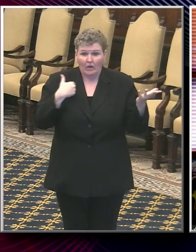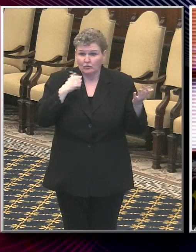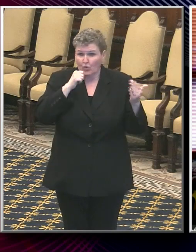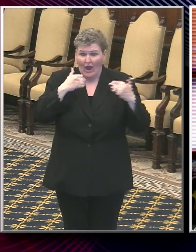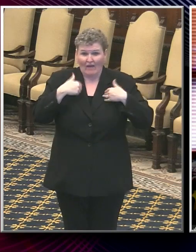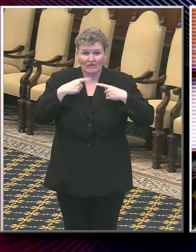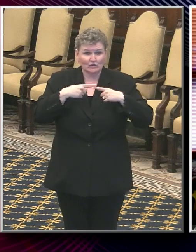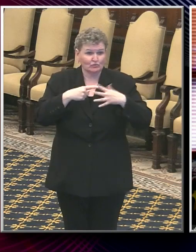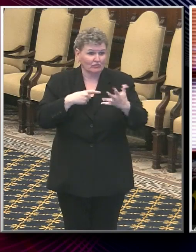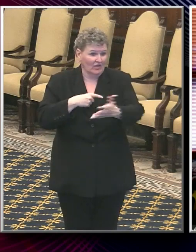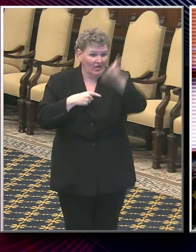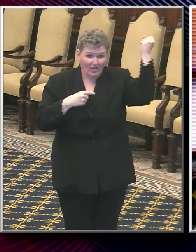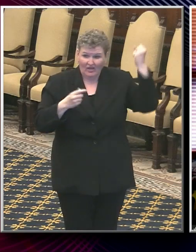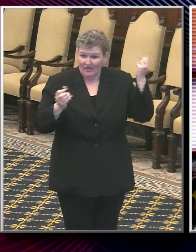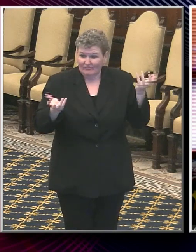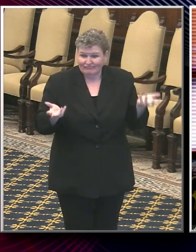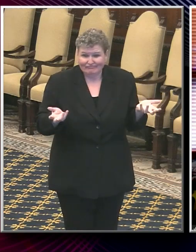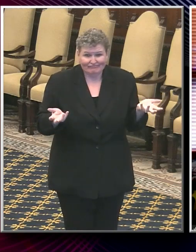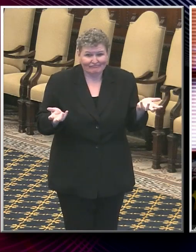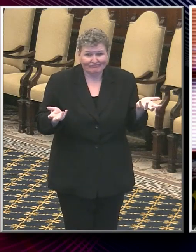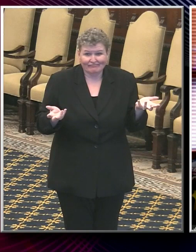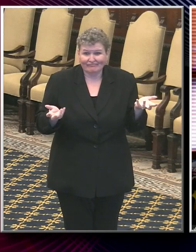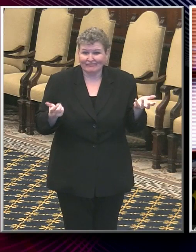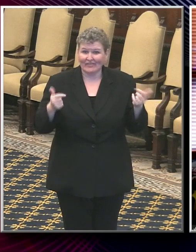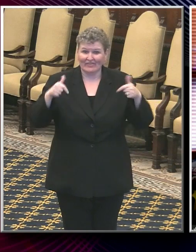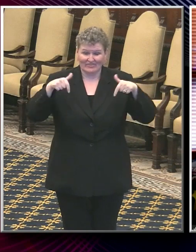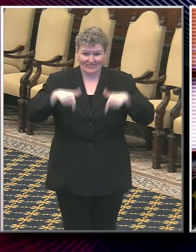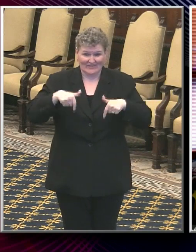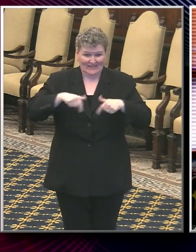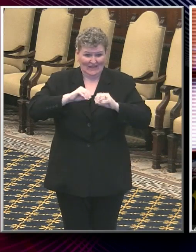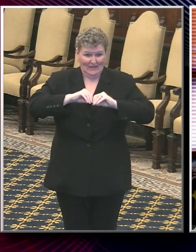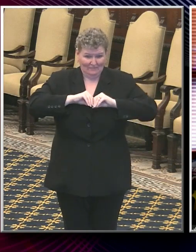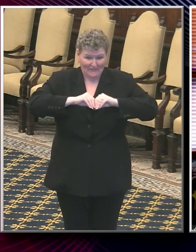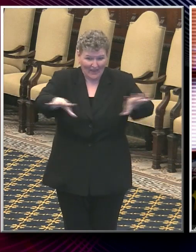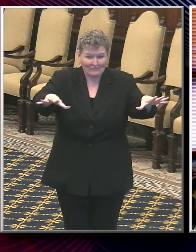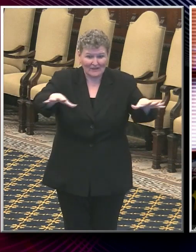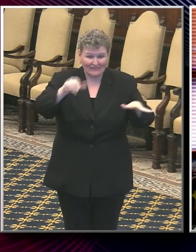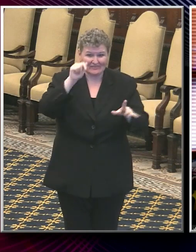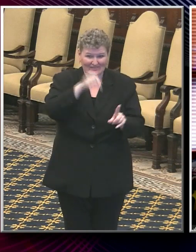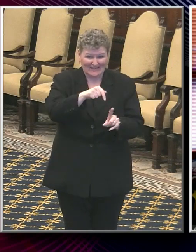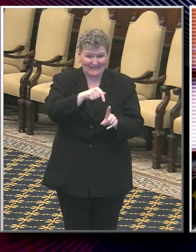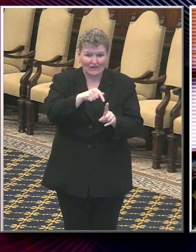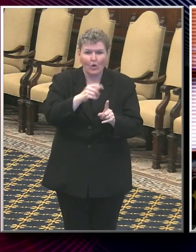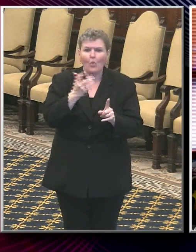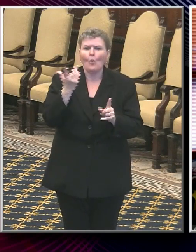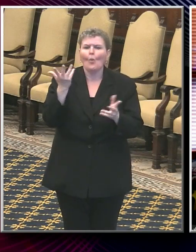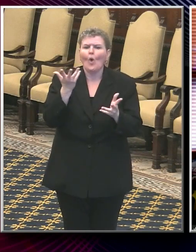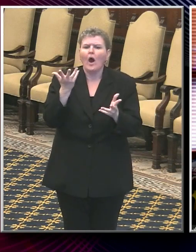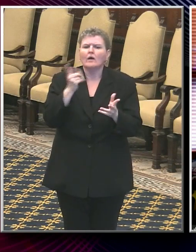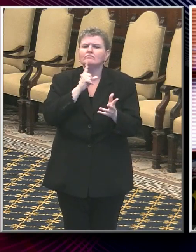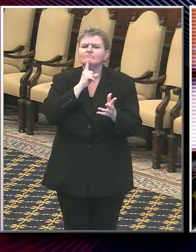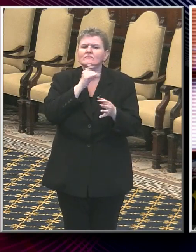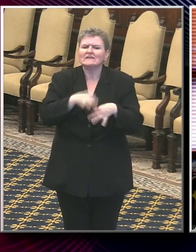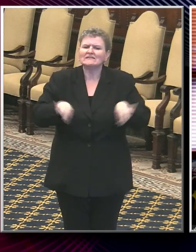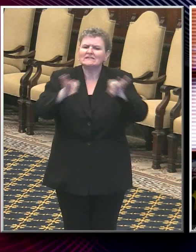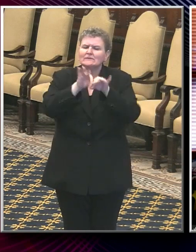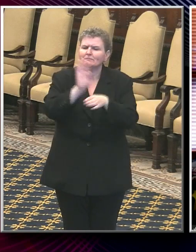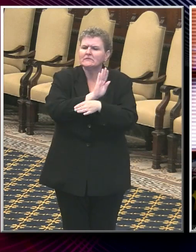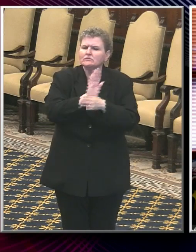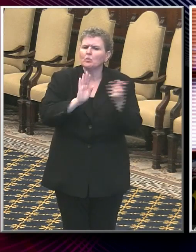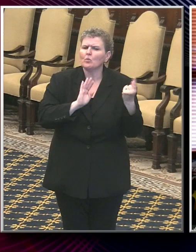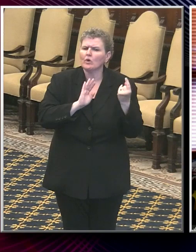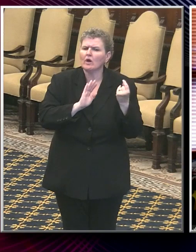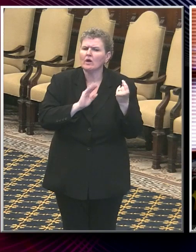the striking things about this pandemic was that essential business were gun stores. You tell